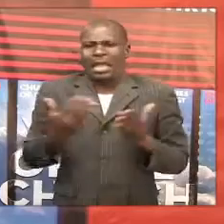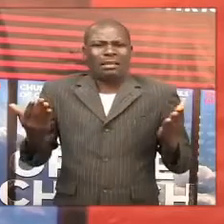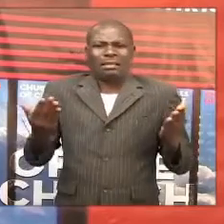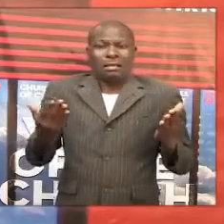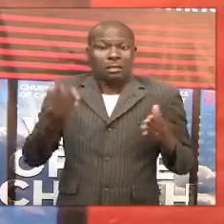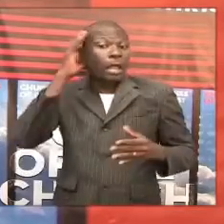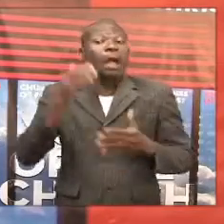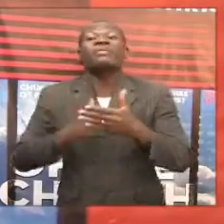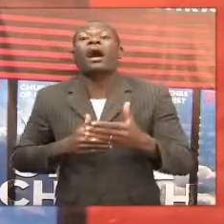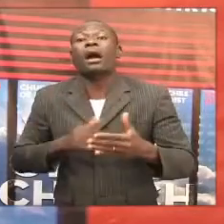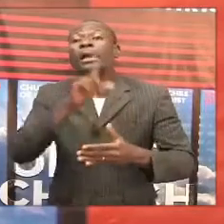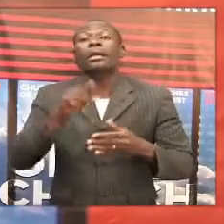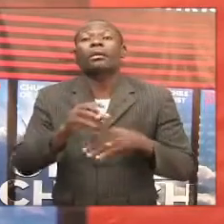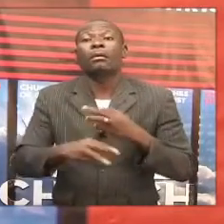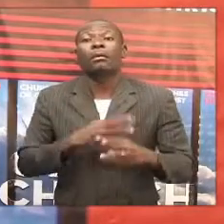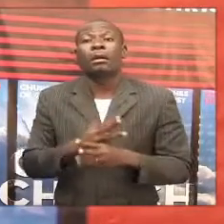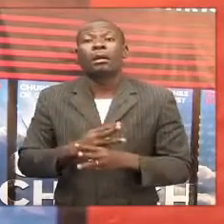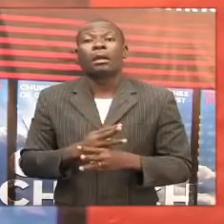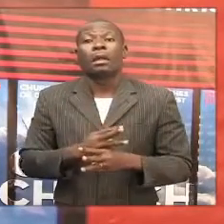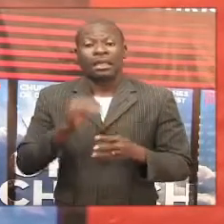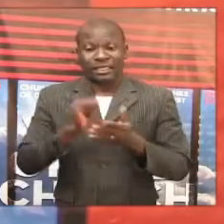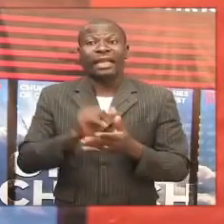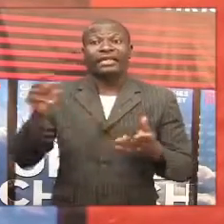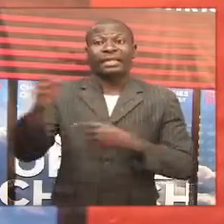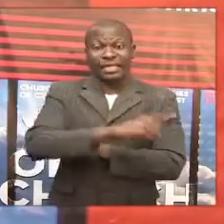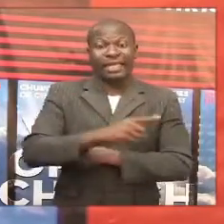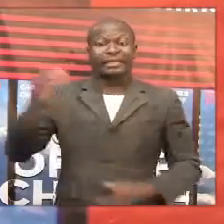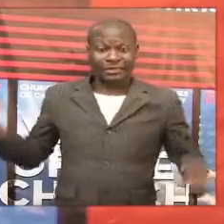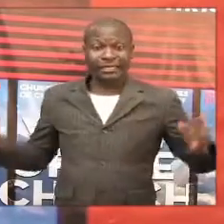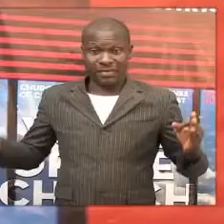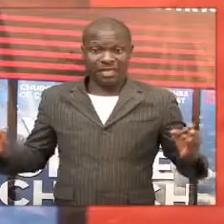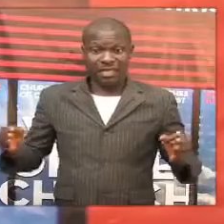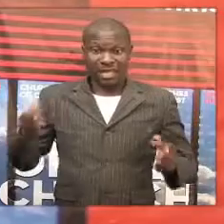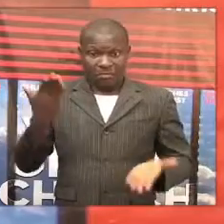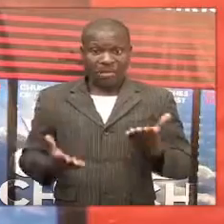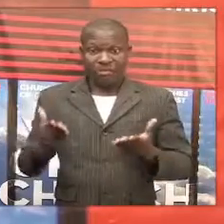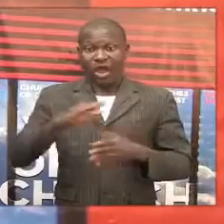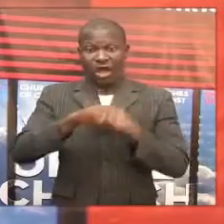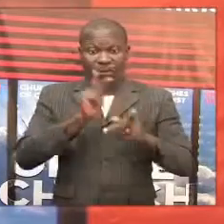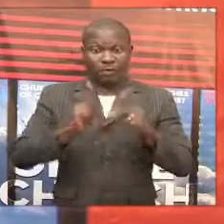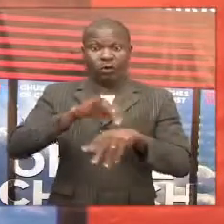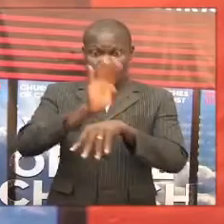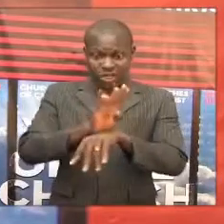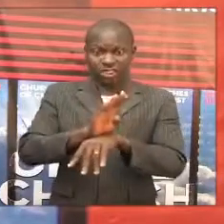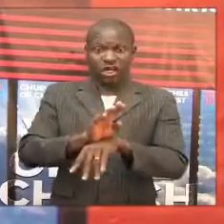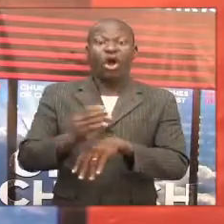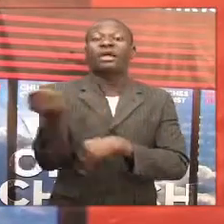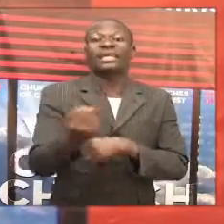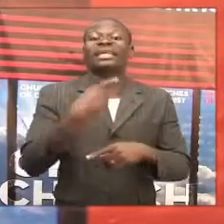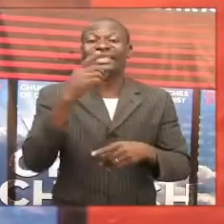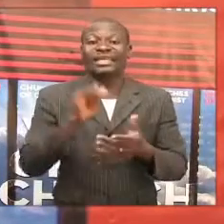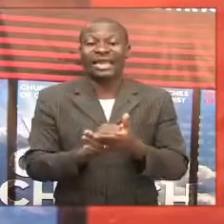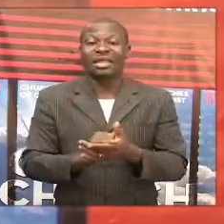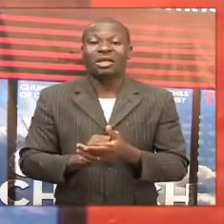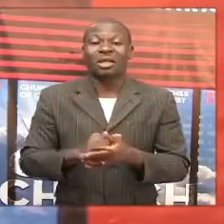bida. E dana nyanko pa odiye si wose ya temuda no. Wa omwa kwa so ame meida no pese chile se. E no wansam ni yekan o